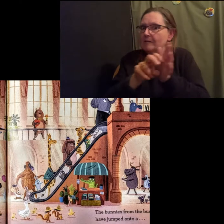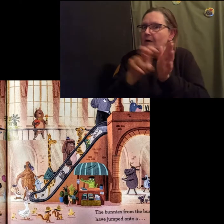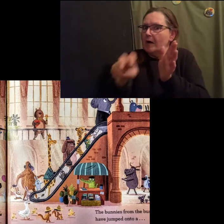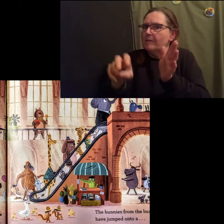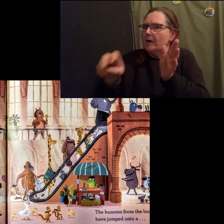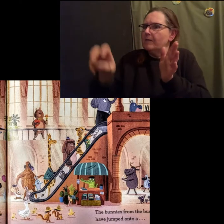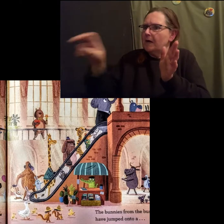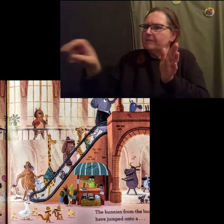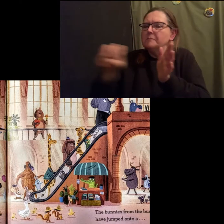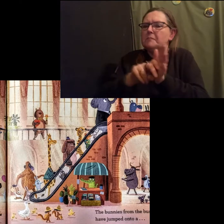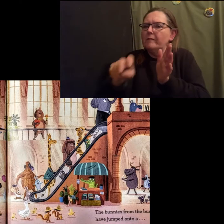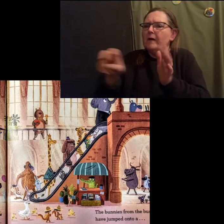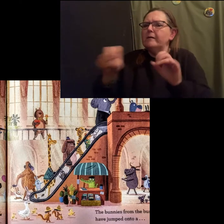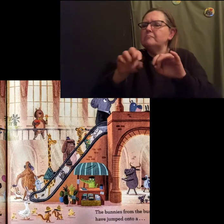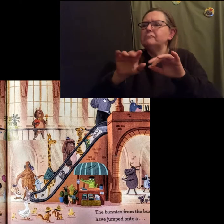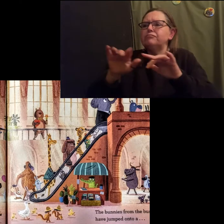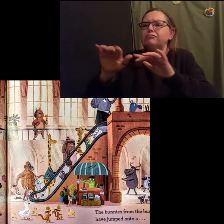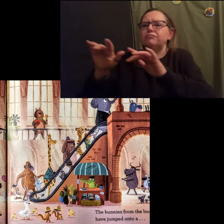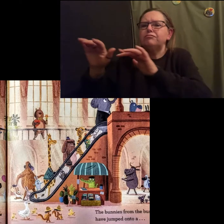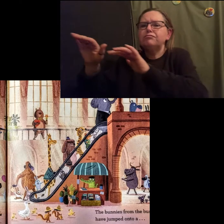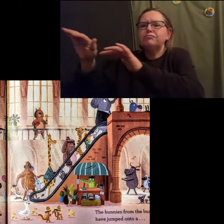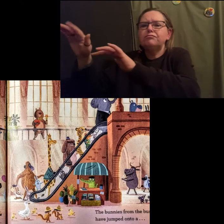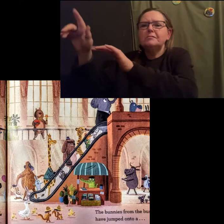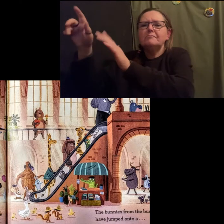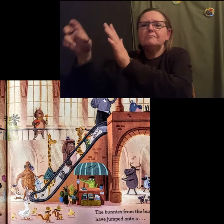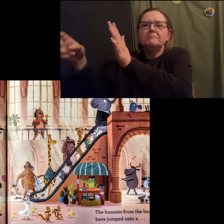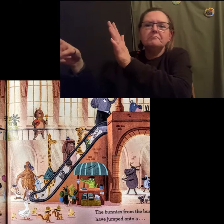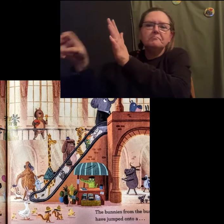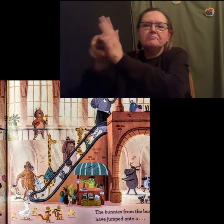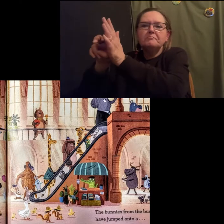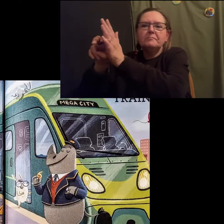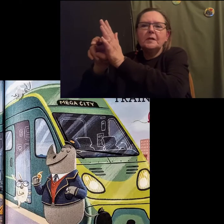have hopped onto a